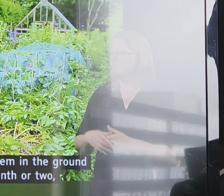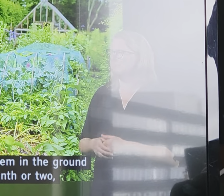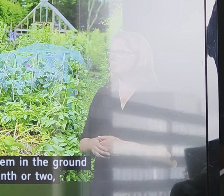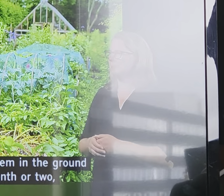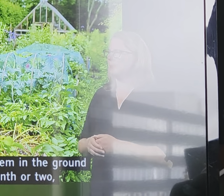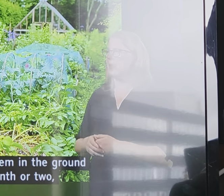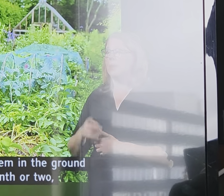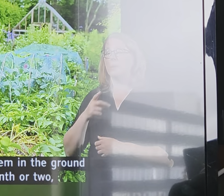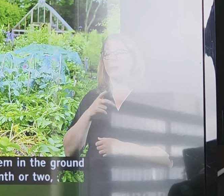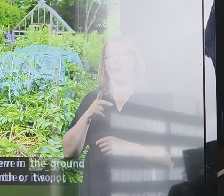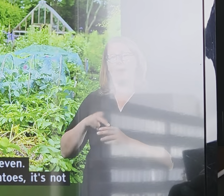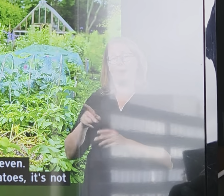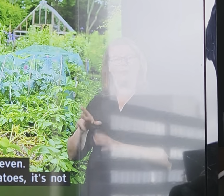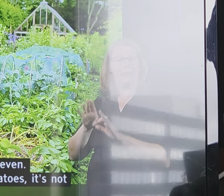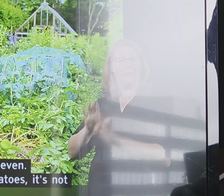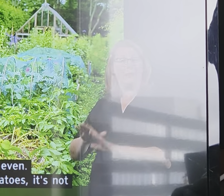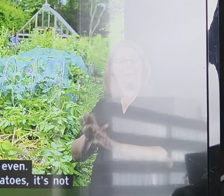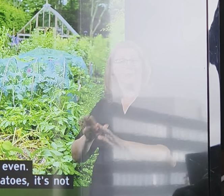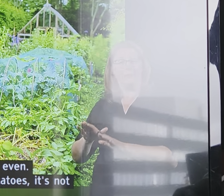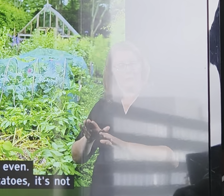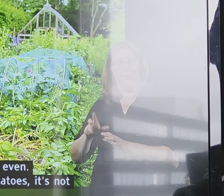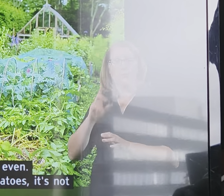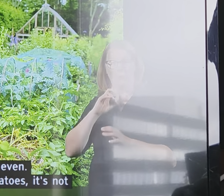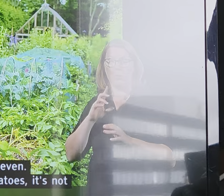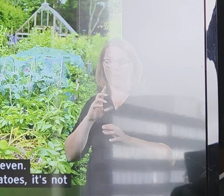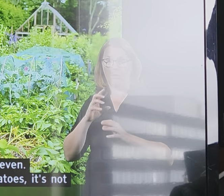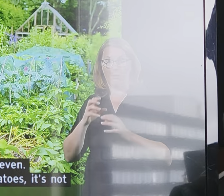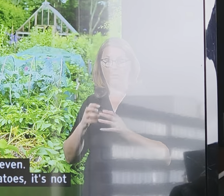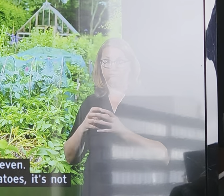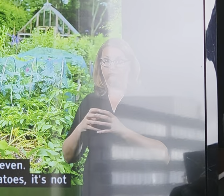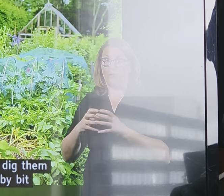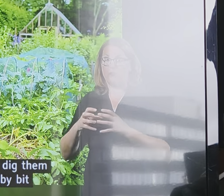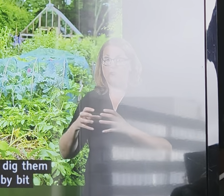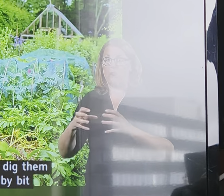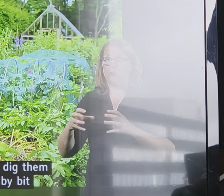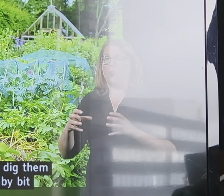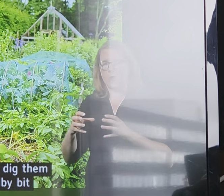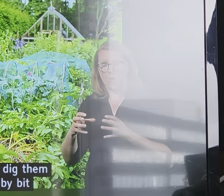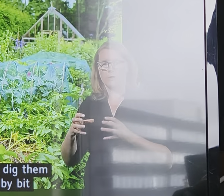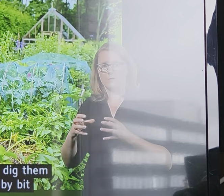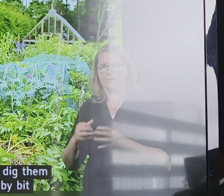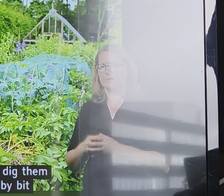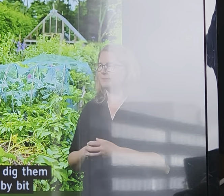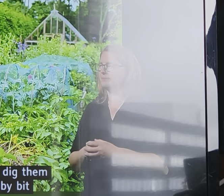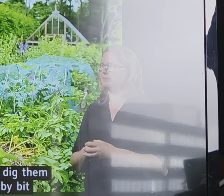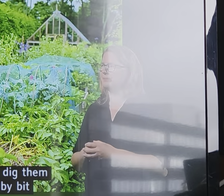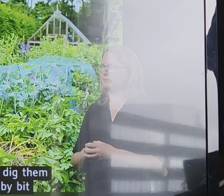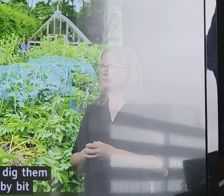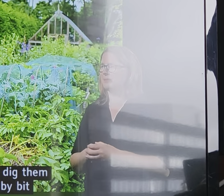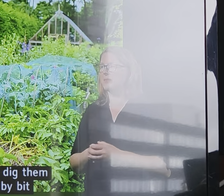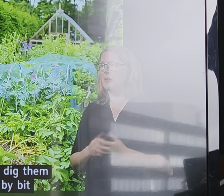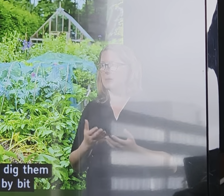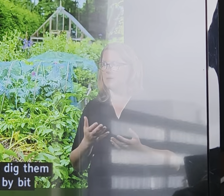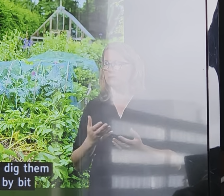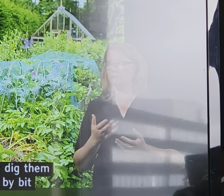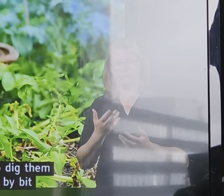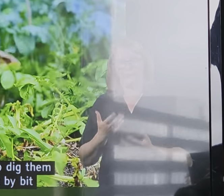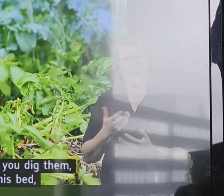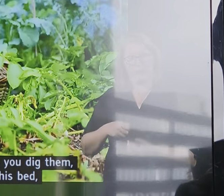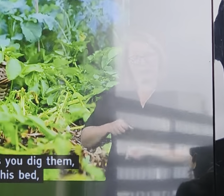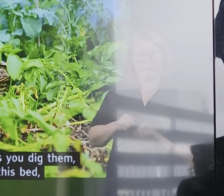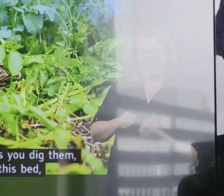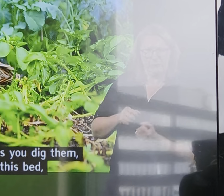in the ground for another month or 2 or 3 even. But with new potatoes, it's not a bad idea to dig them